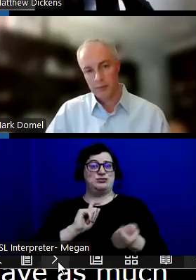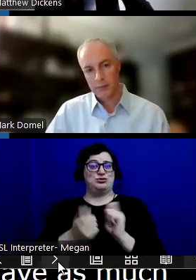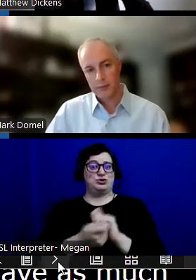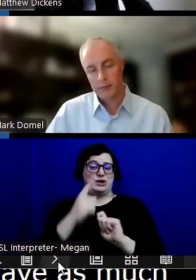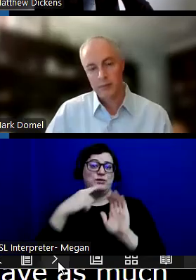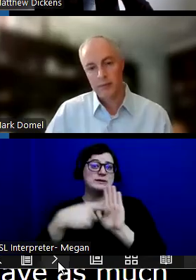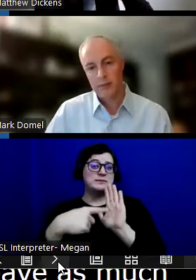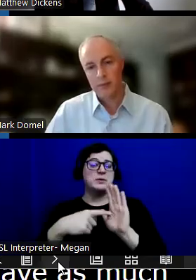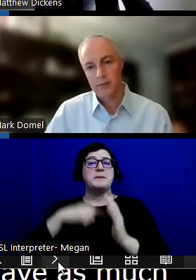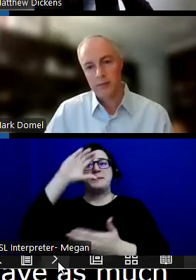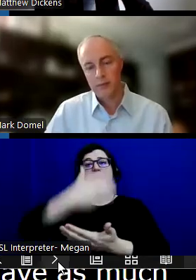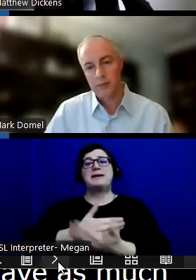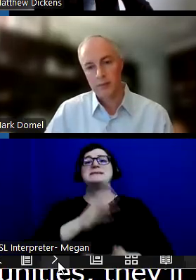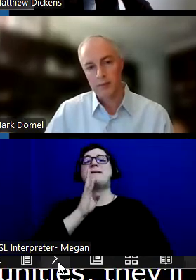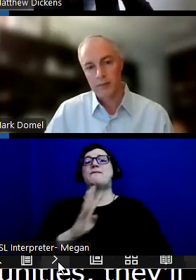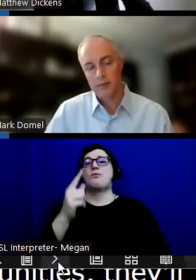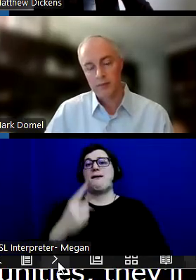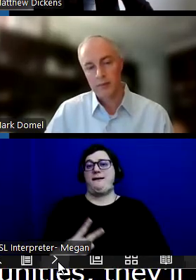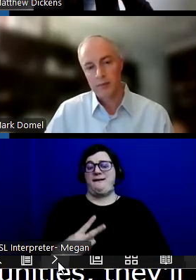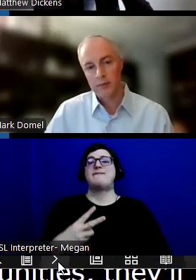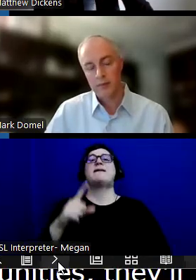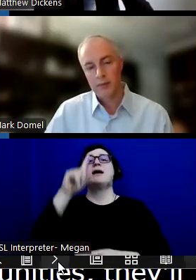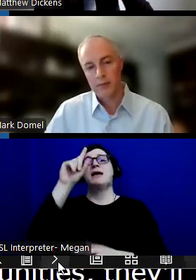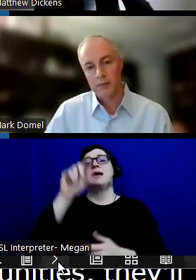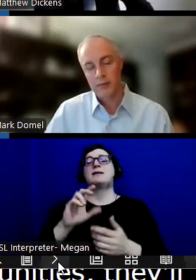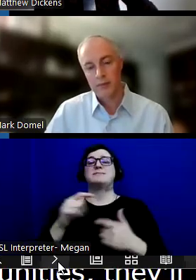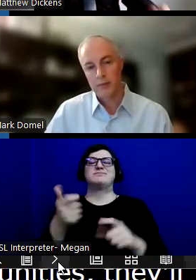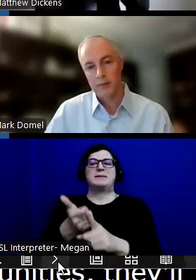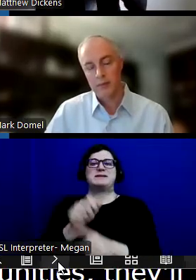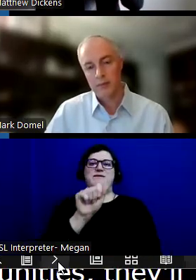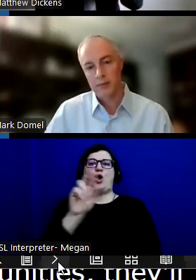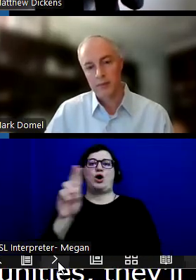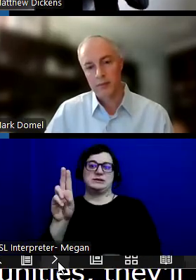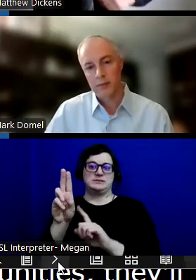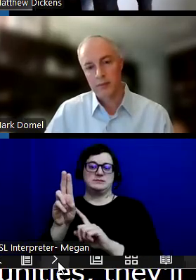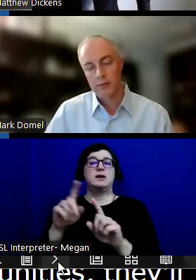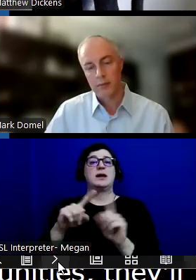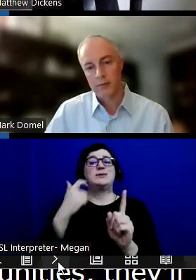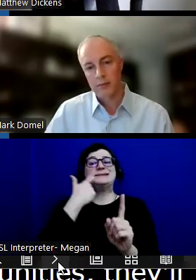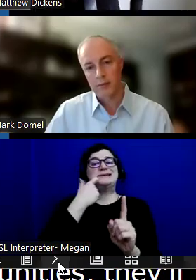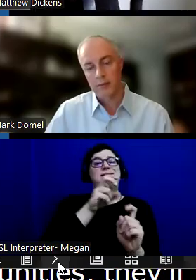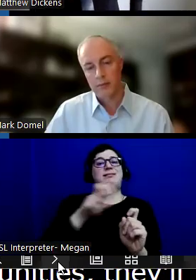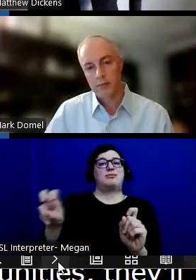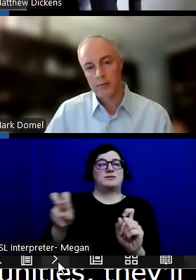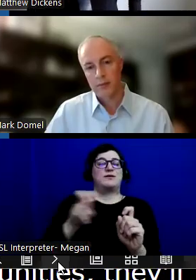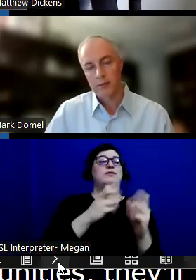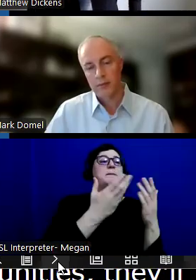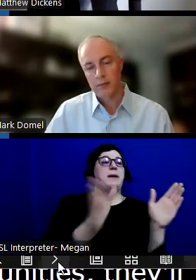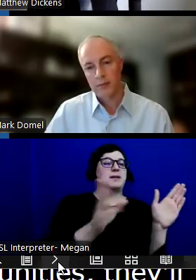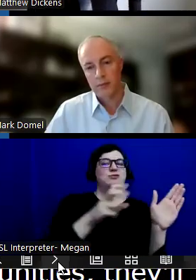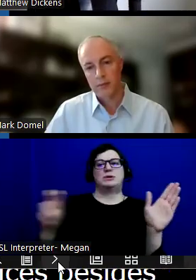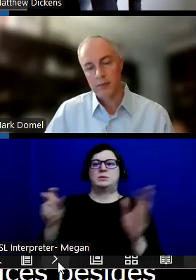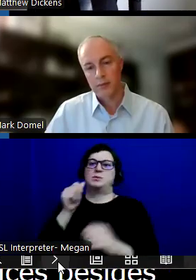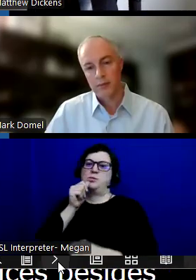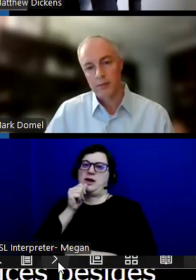is 4.5 and has autism, and we just moved from a public school to a private school, but I don't see our school on the list. So I just